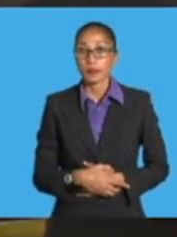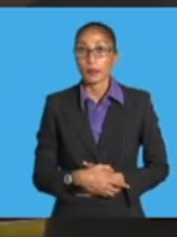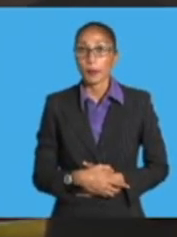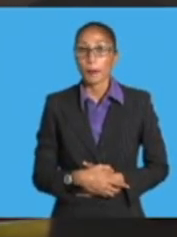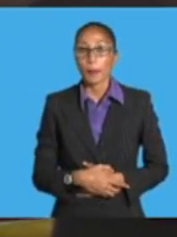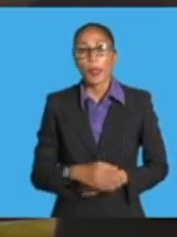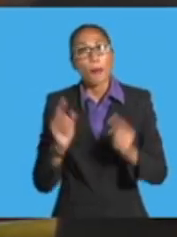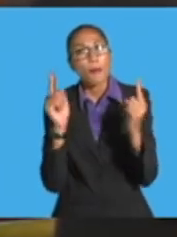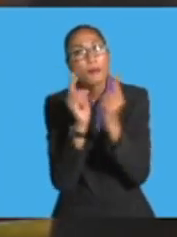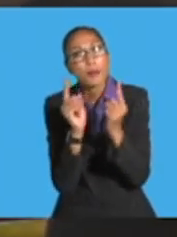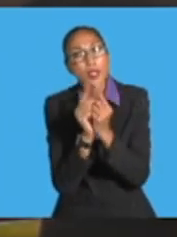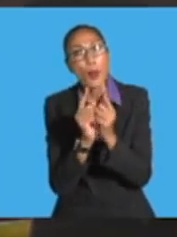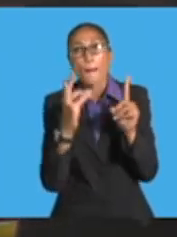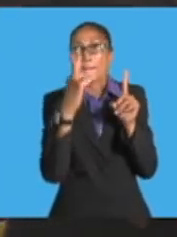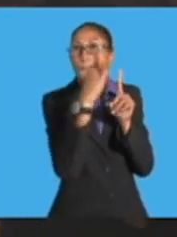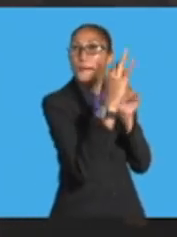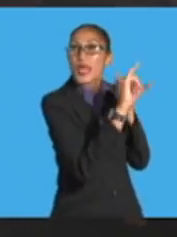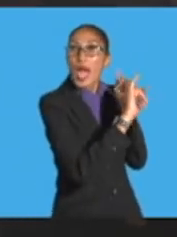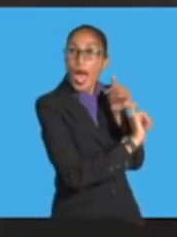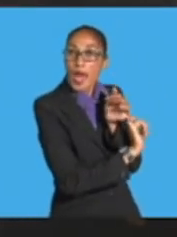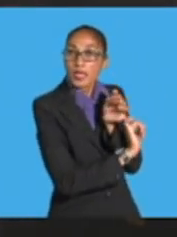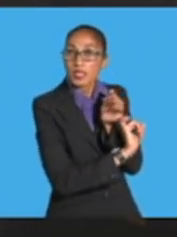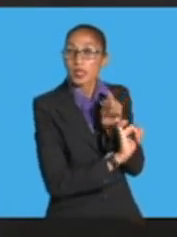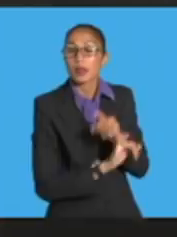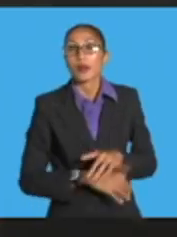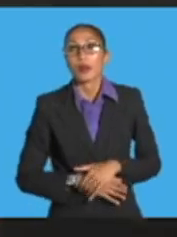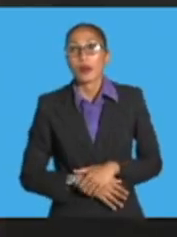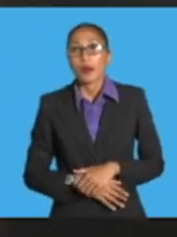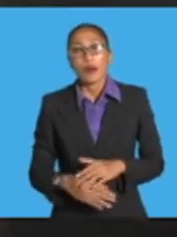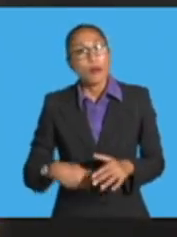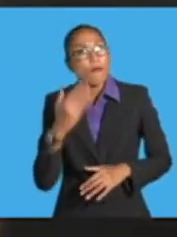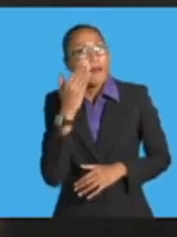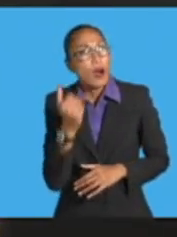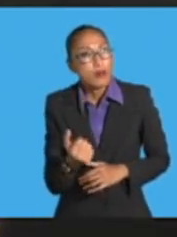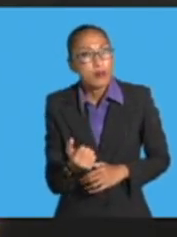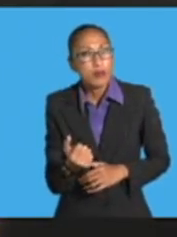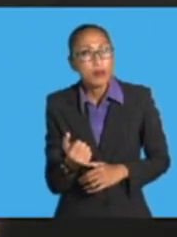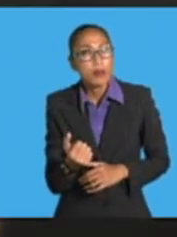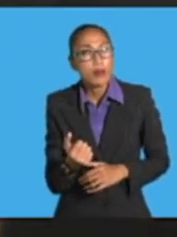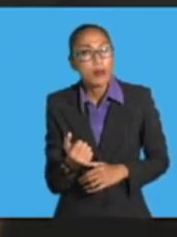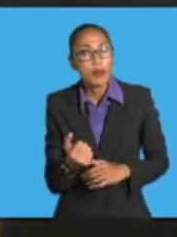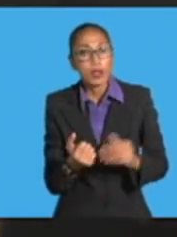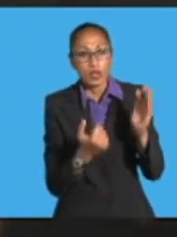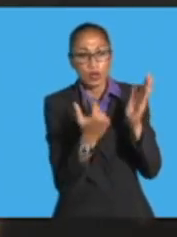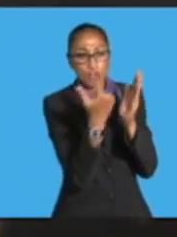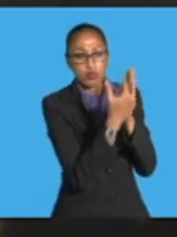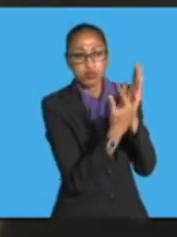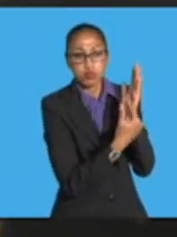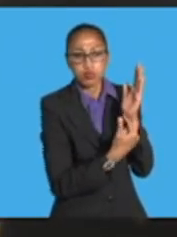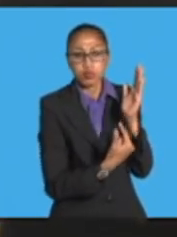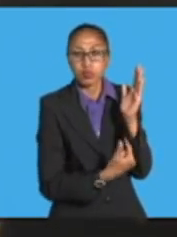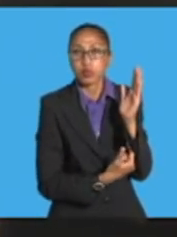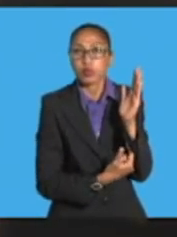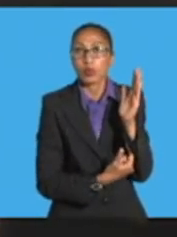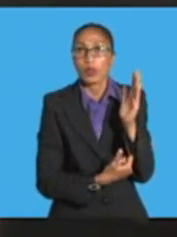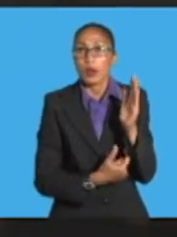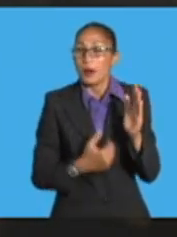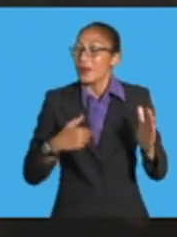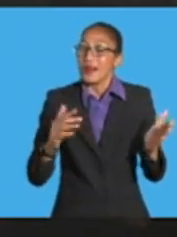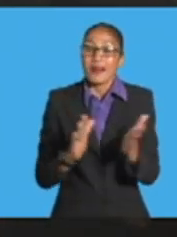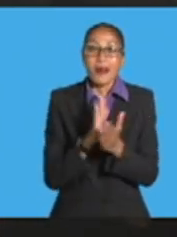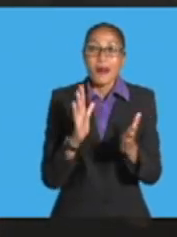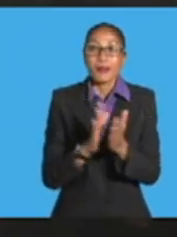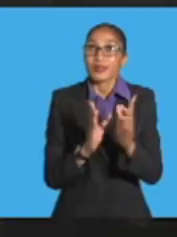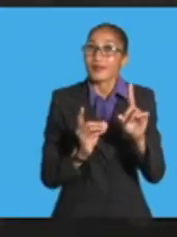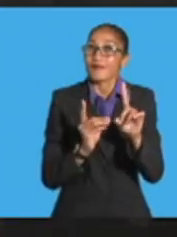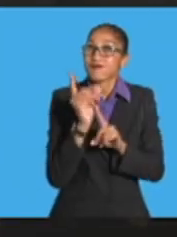In a meeting with the Permanent Secretary of Education, Heritage and Arts, I have found out the following, and it gives me great pleasure to address this House on